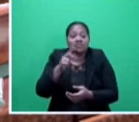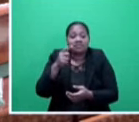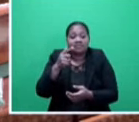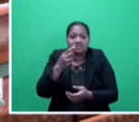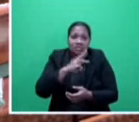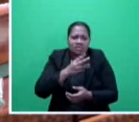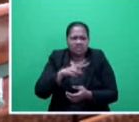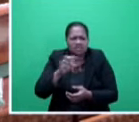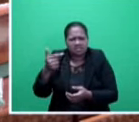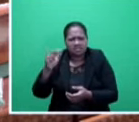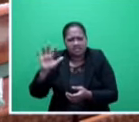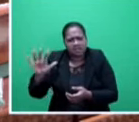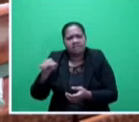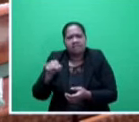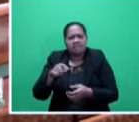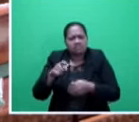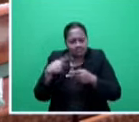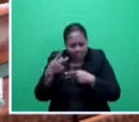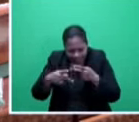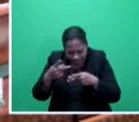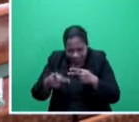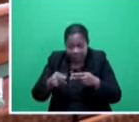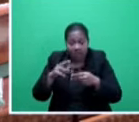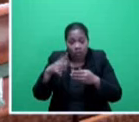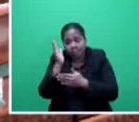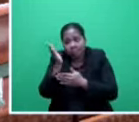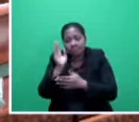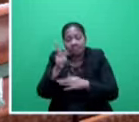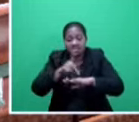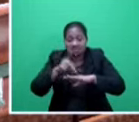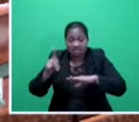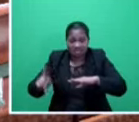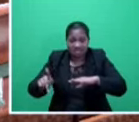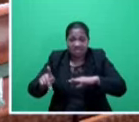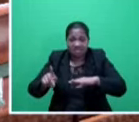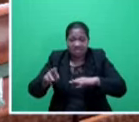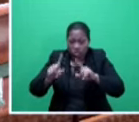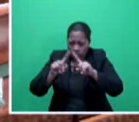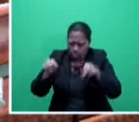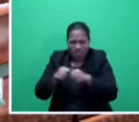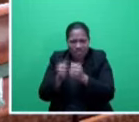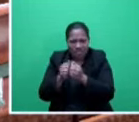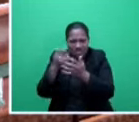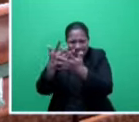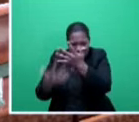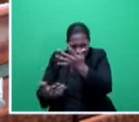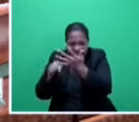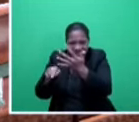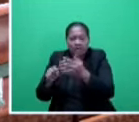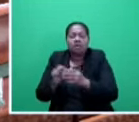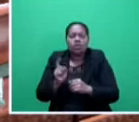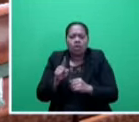37(5), the process for the presentation of a petition to Parliament requires a motion